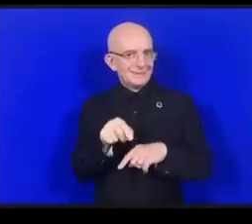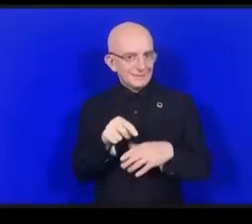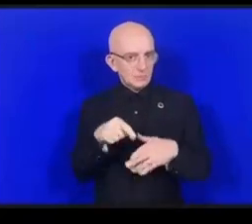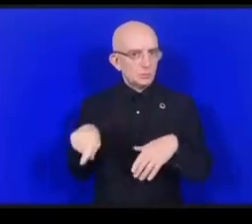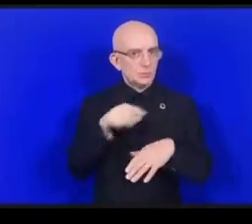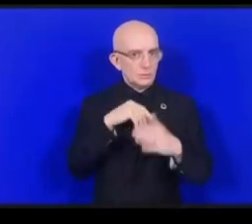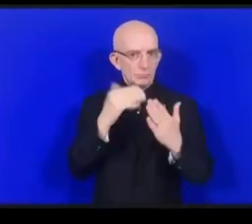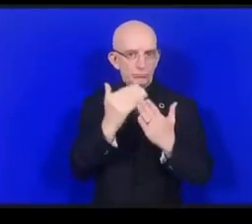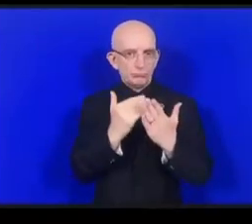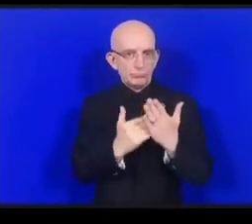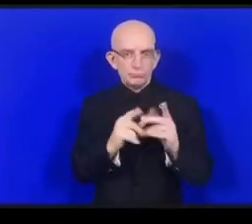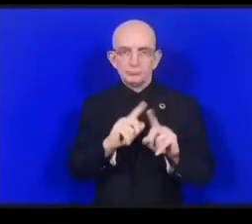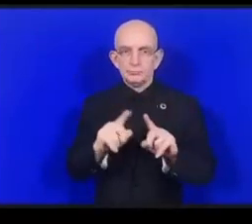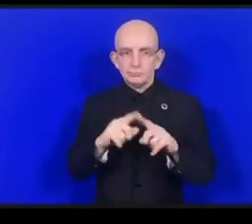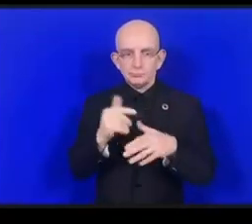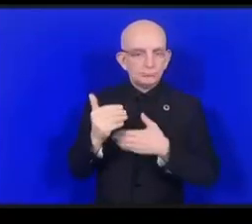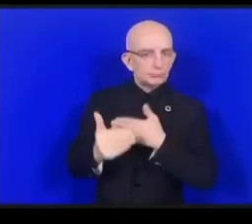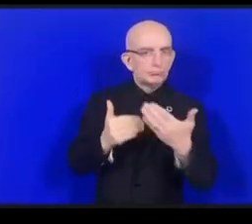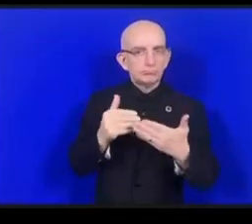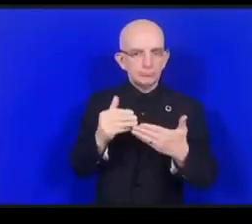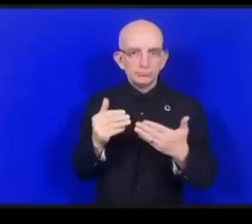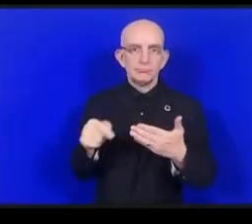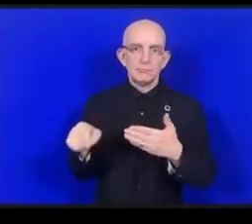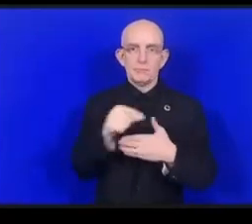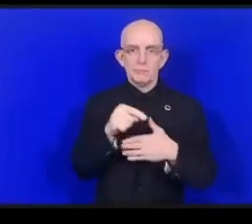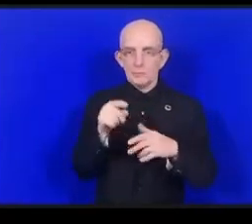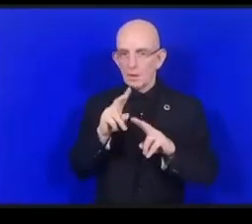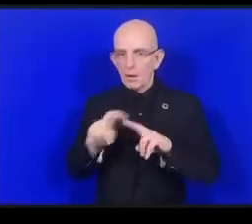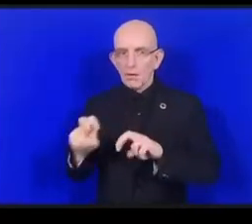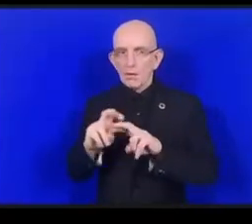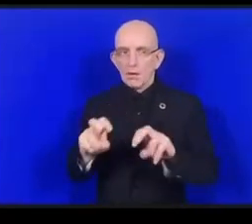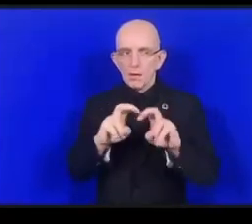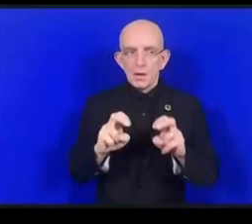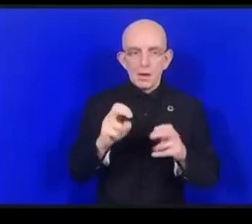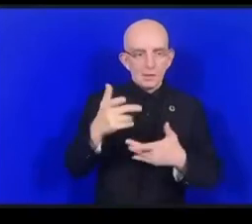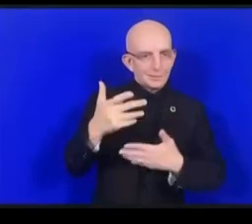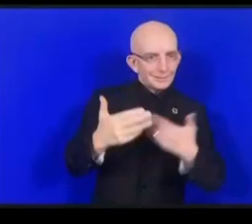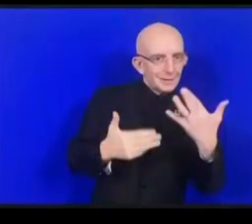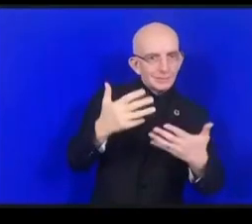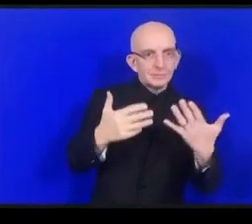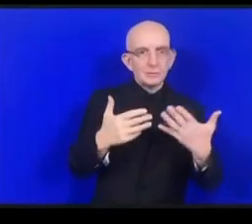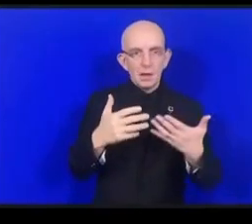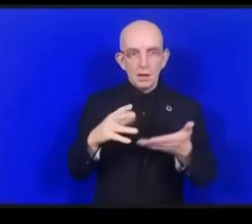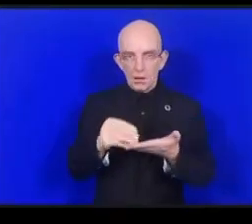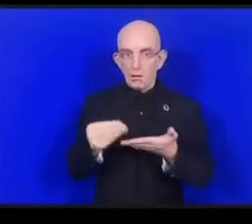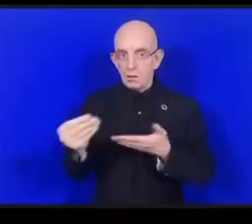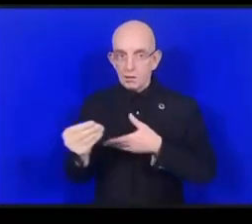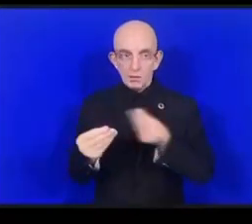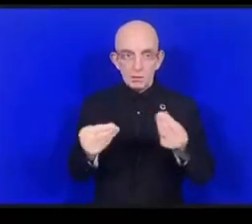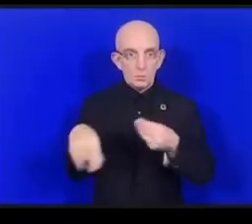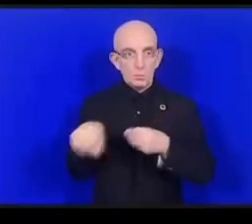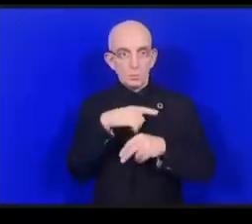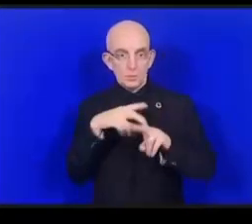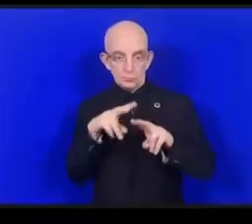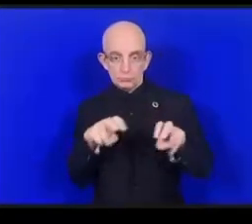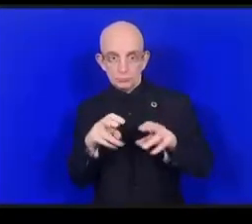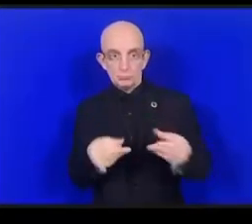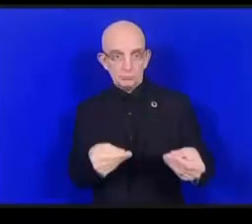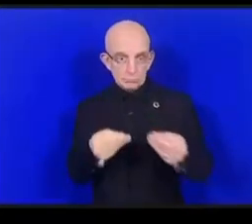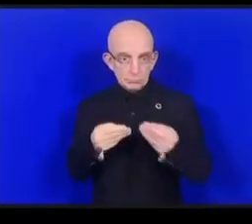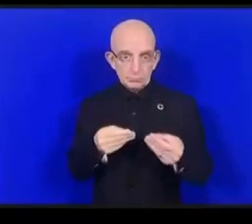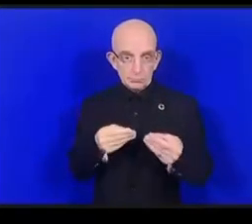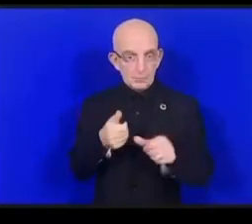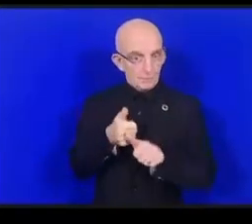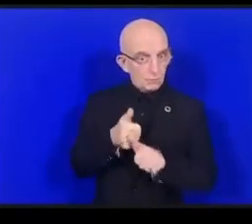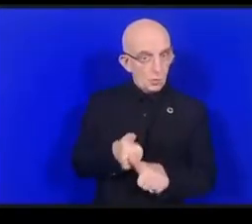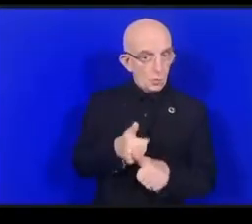was treated and stored properly? So the Dynamic Coalition, in the process from 2008, when we first